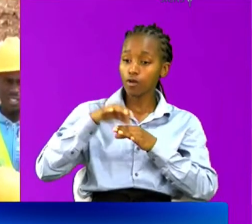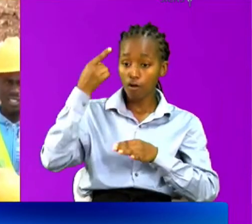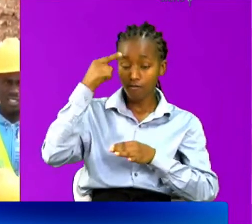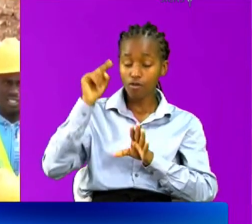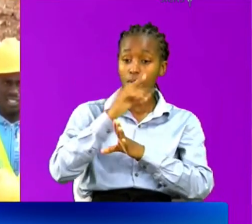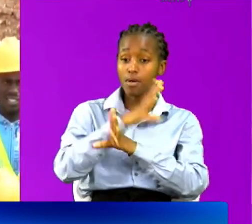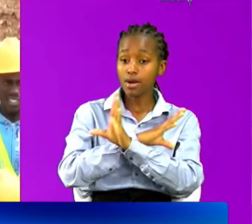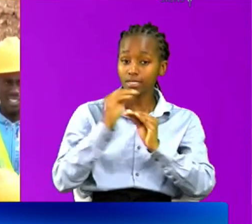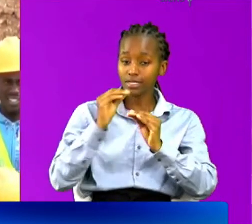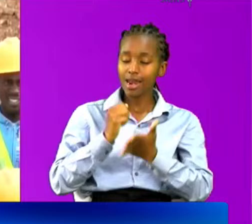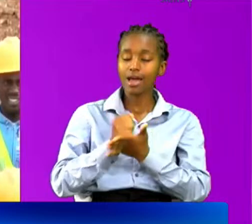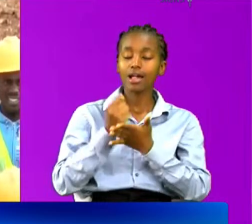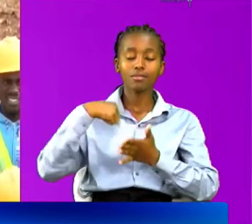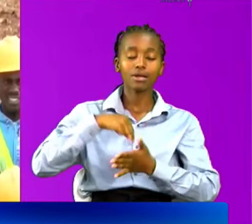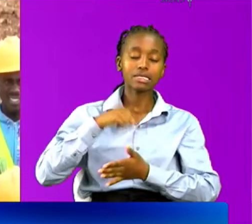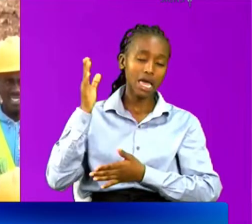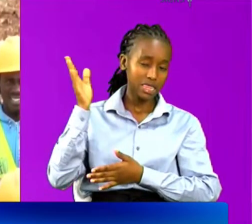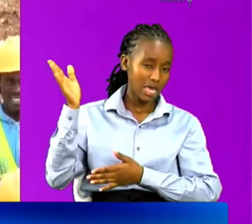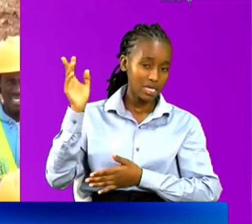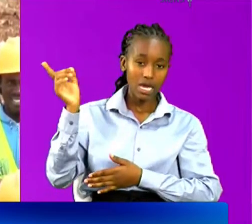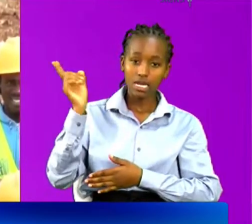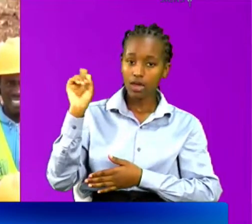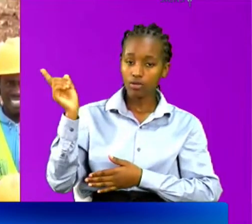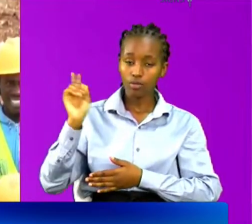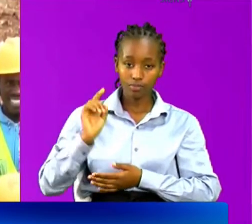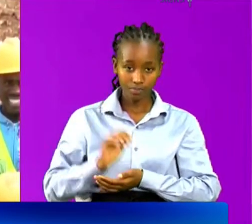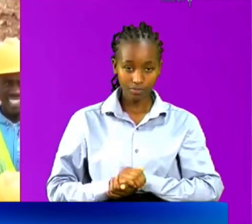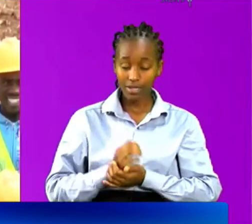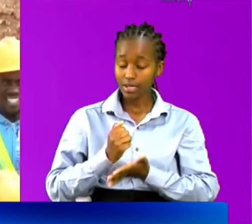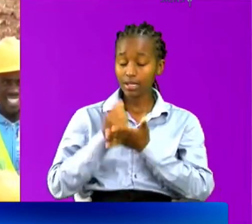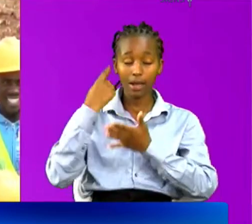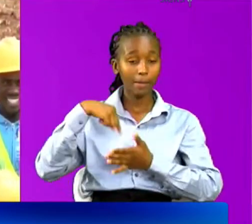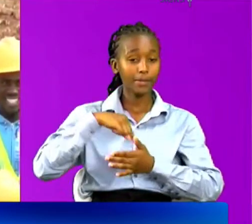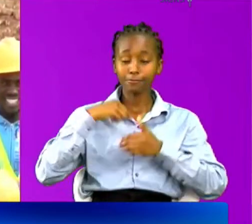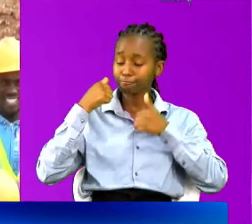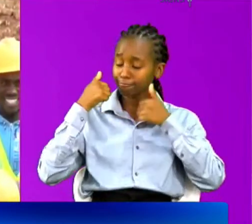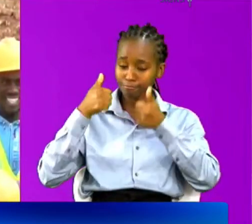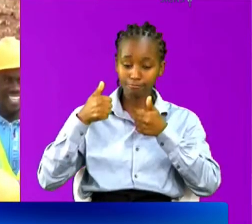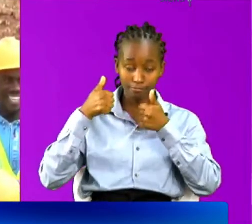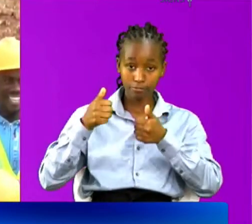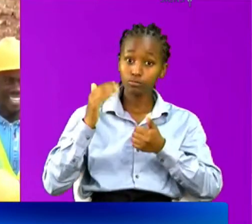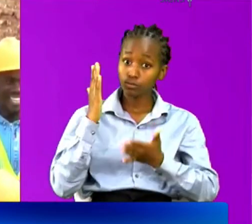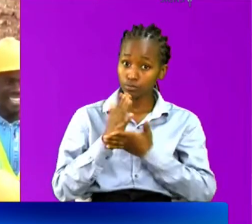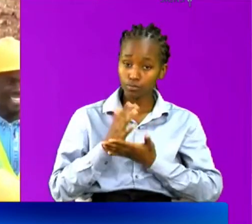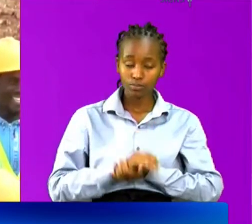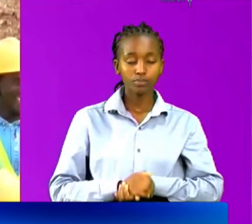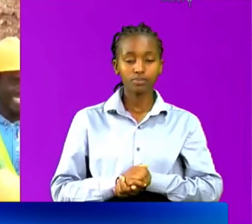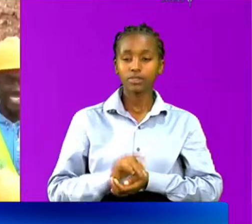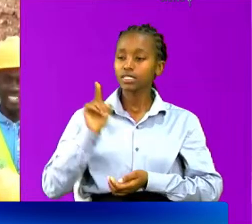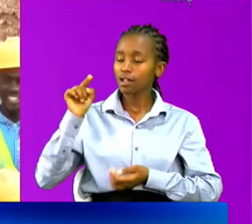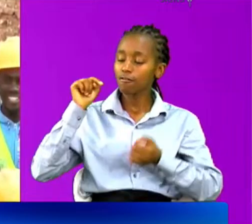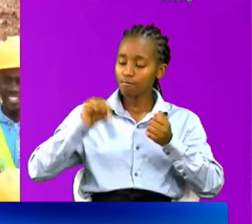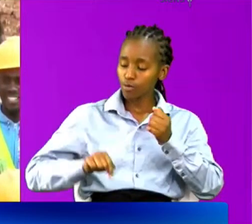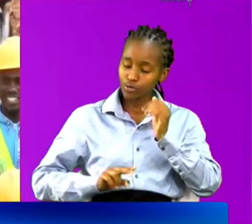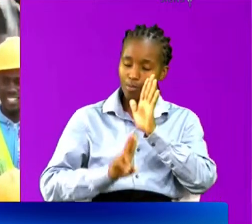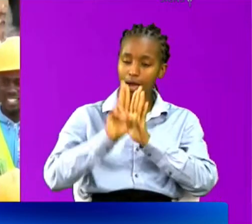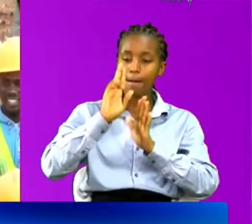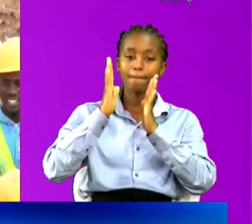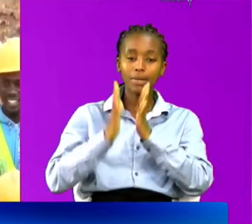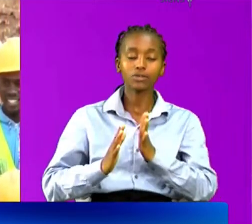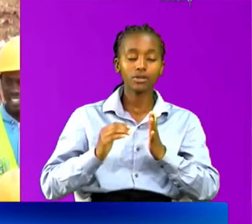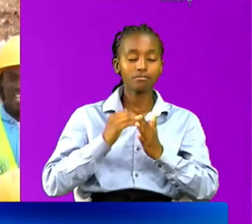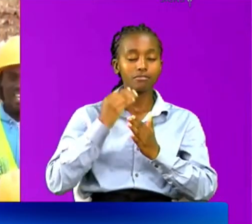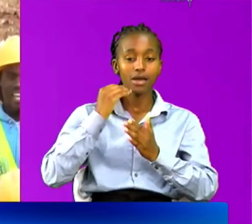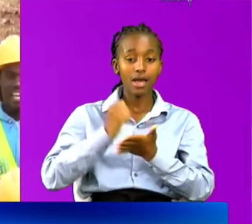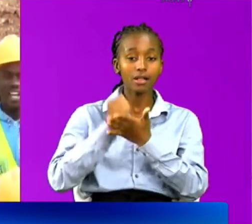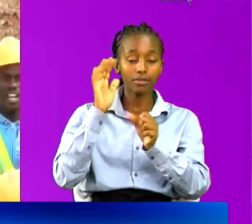Nairobi. Mambo ya huko kona ya ma-street anatusaidia. Si yeye ni mtu ya juu chini. Asanteni sana, Mungu awabariki. Thank